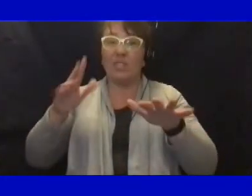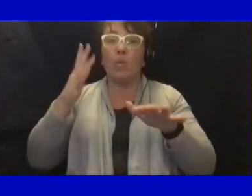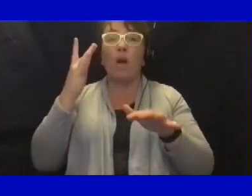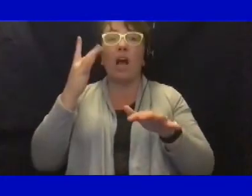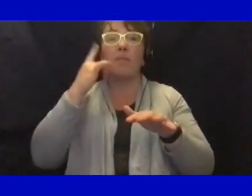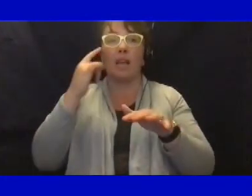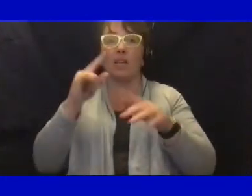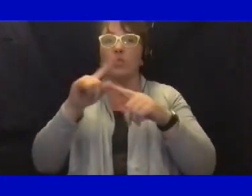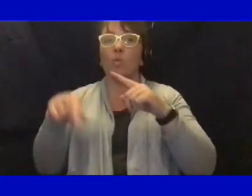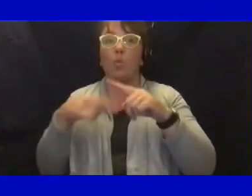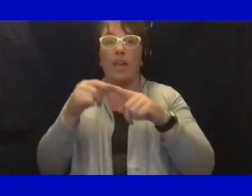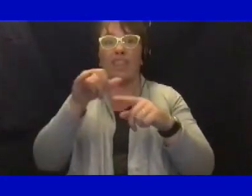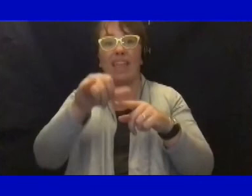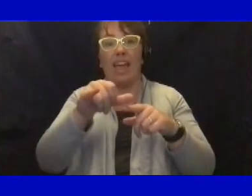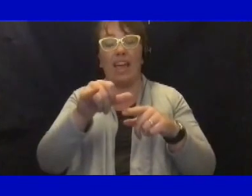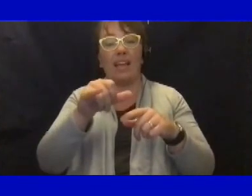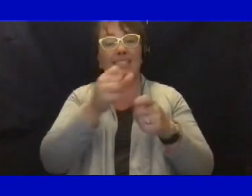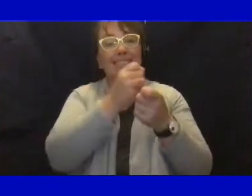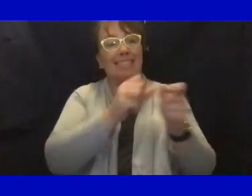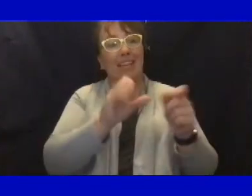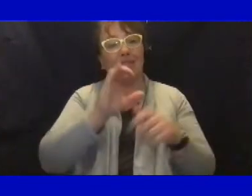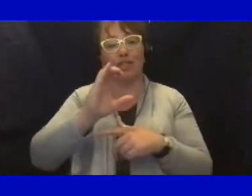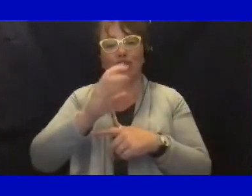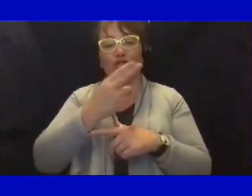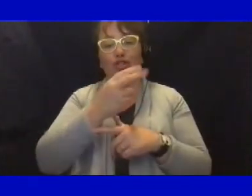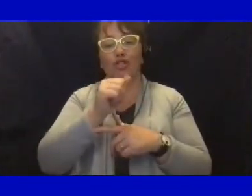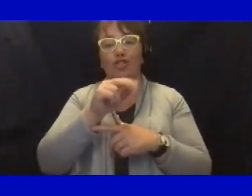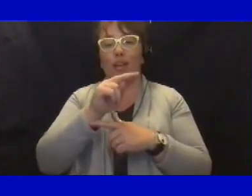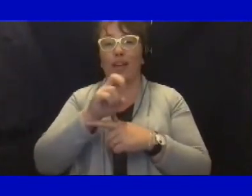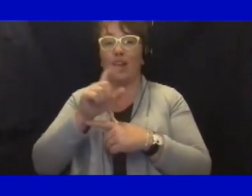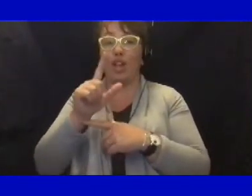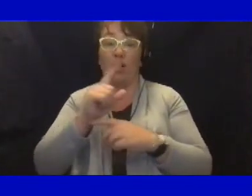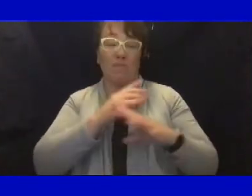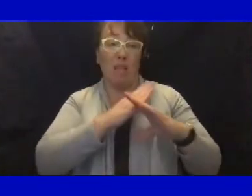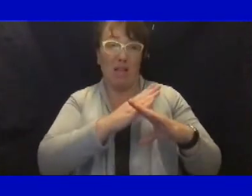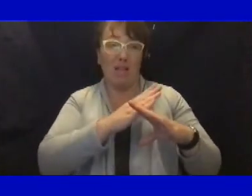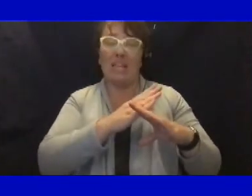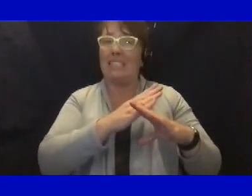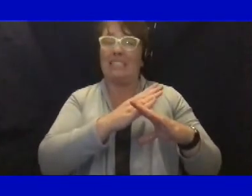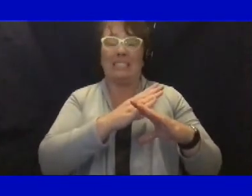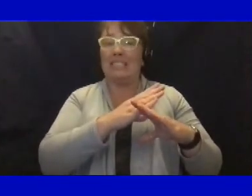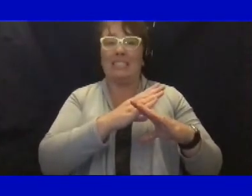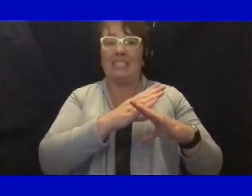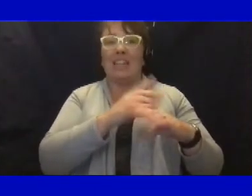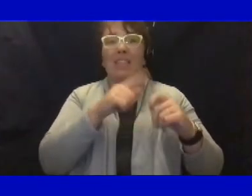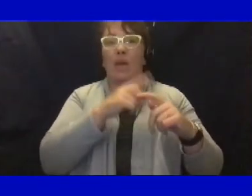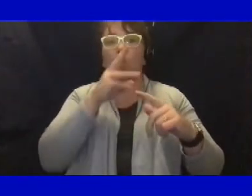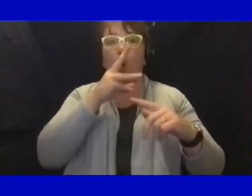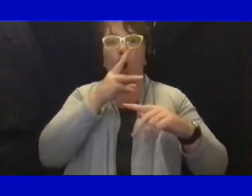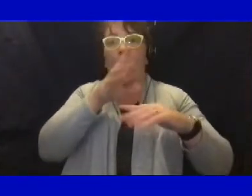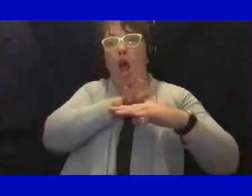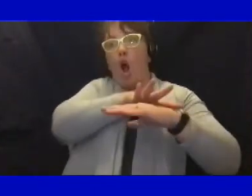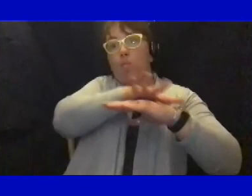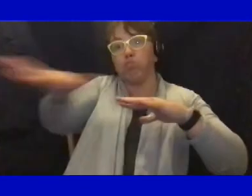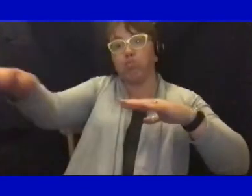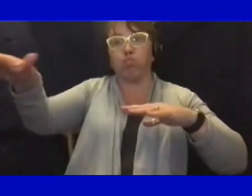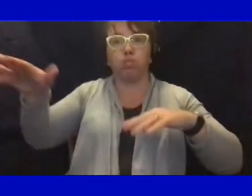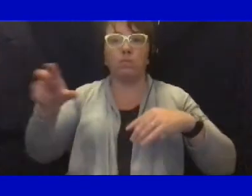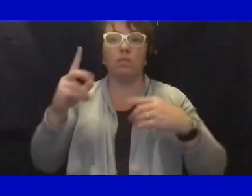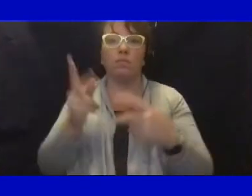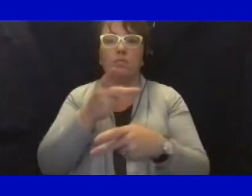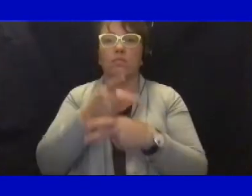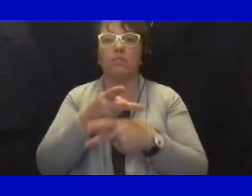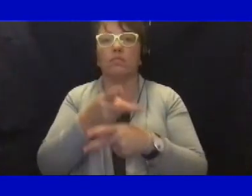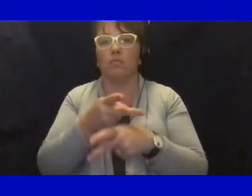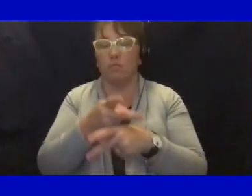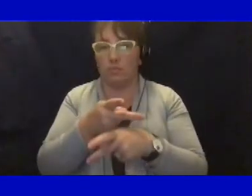plug, the water starts getting up on the land and moving across the land. And so this is just a picture from the canyon fire in